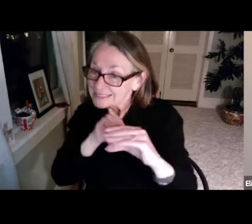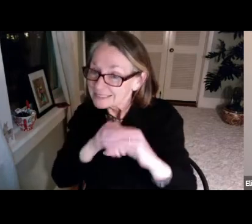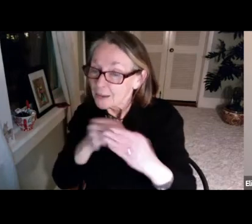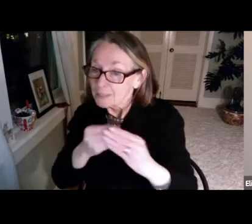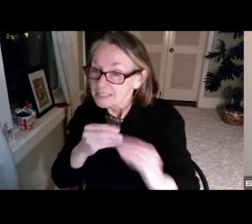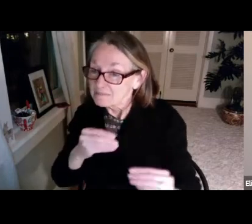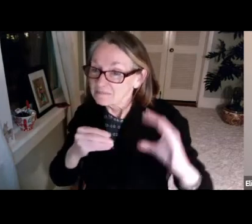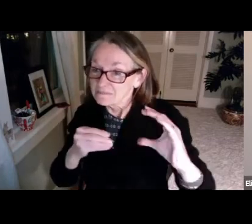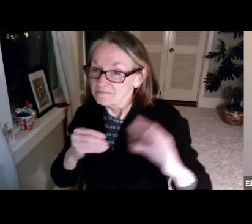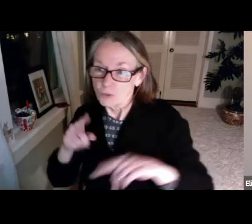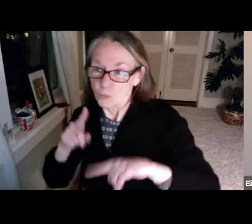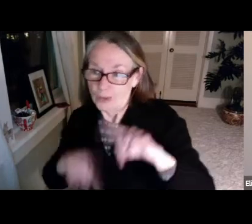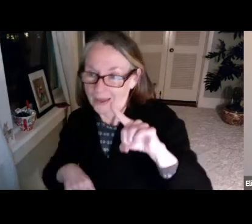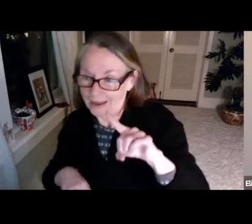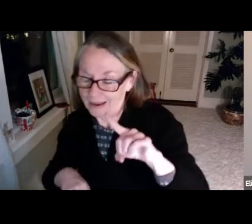ability to